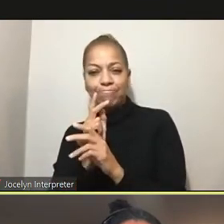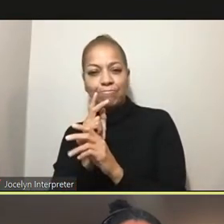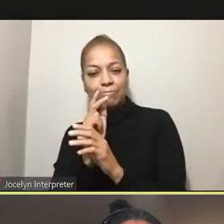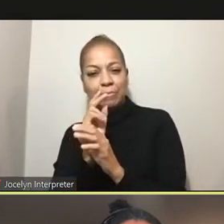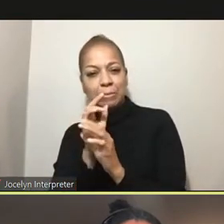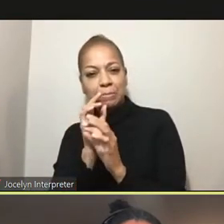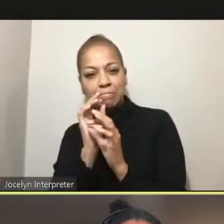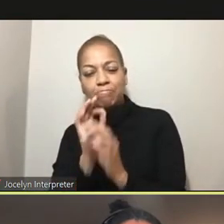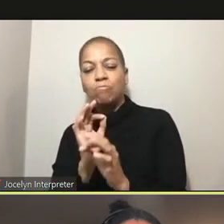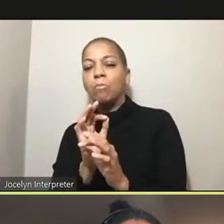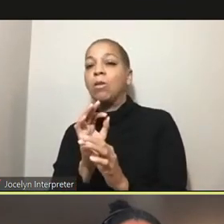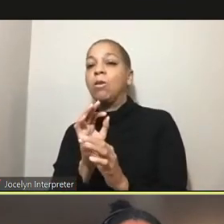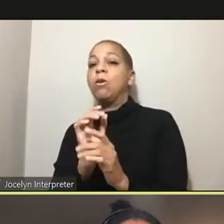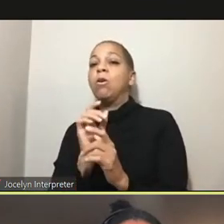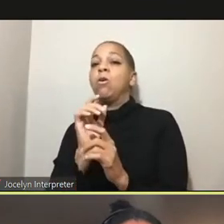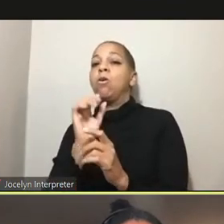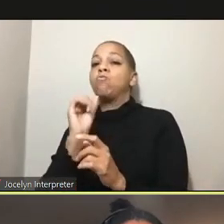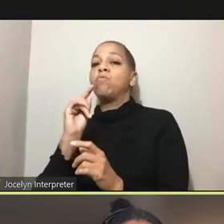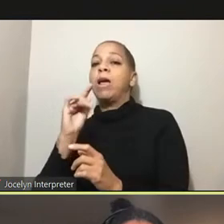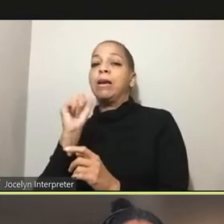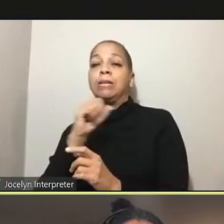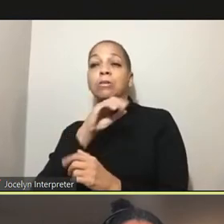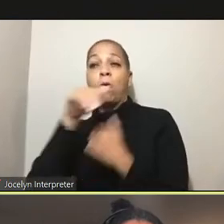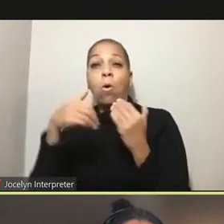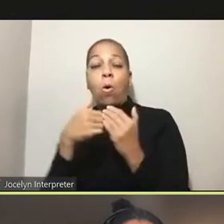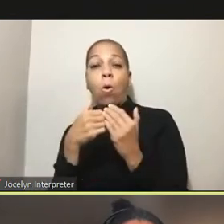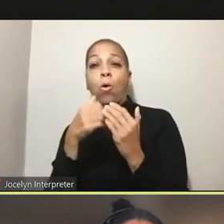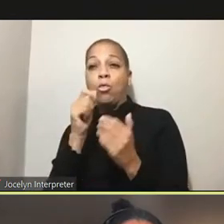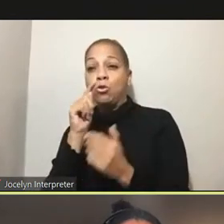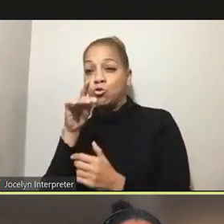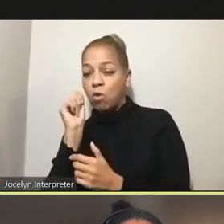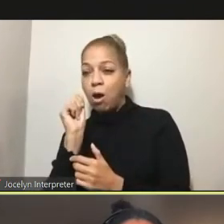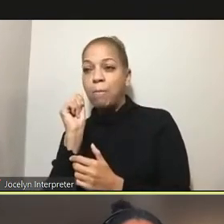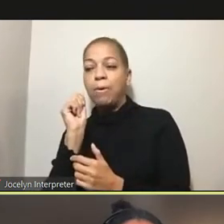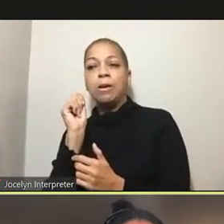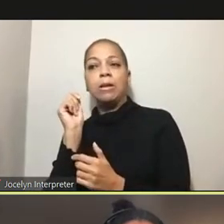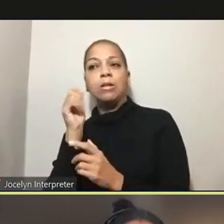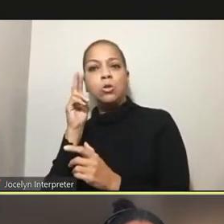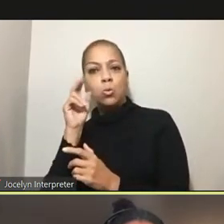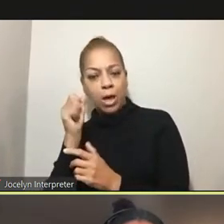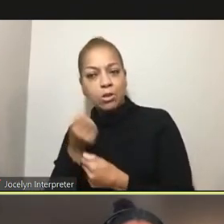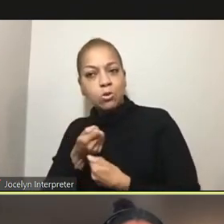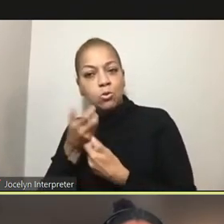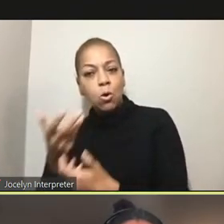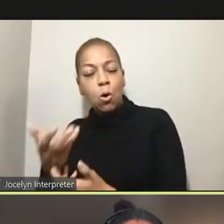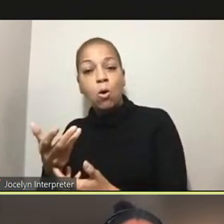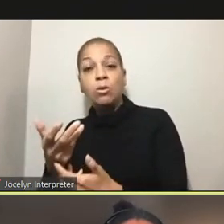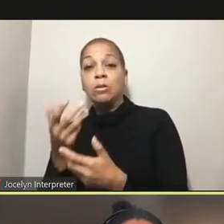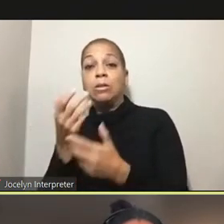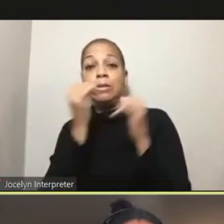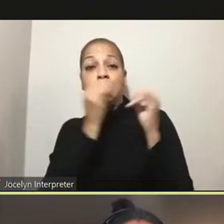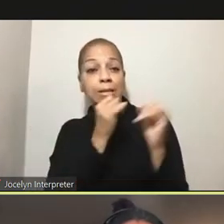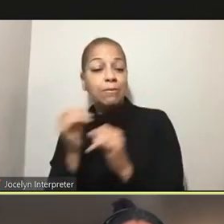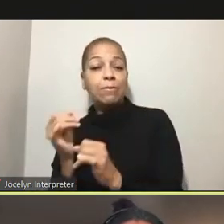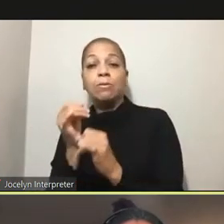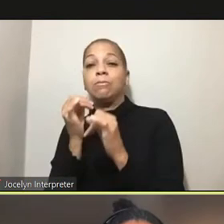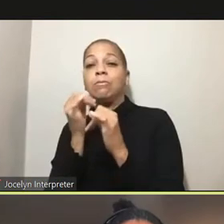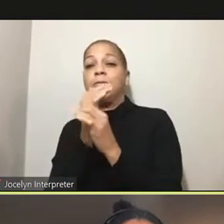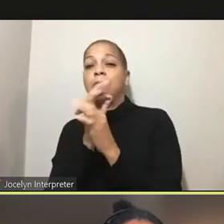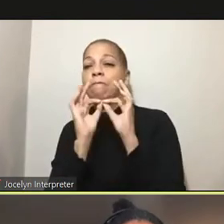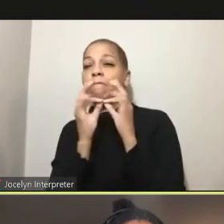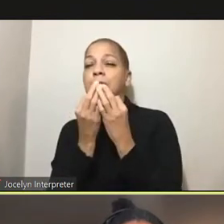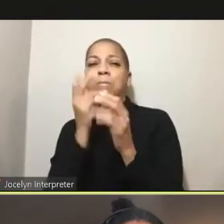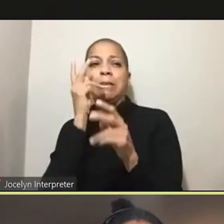the trauma that it has inflicted. It also has, individual families have kept exquisite records